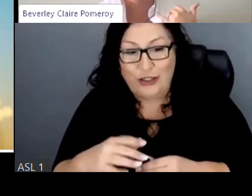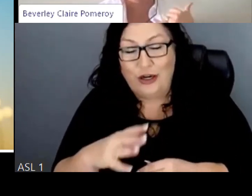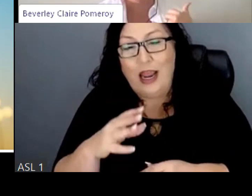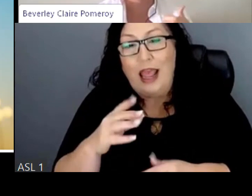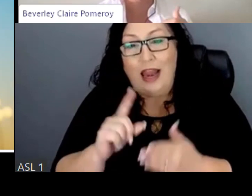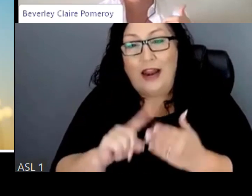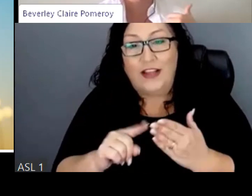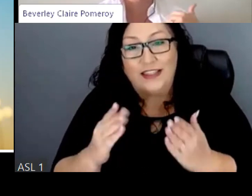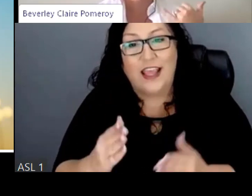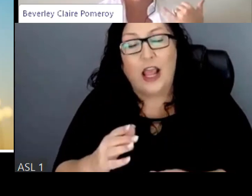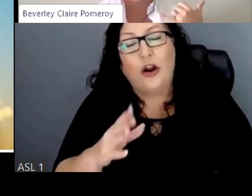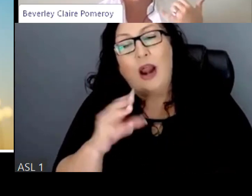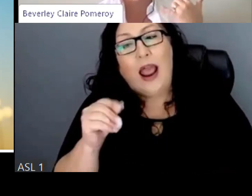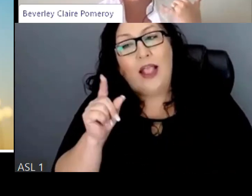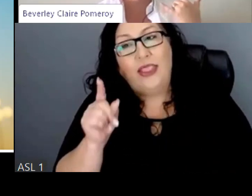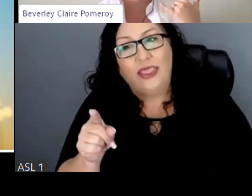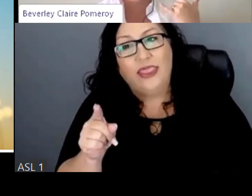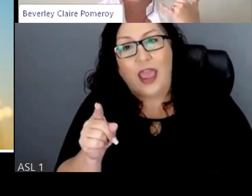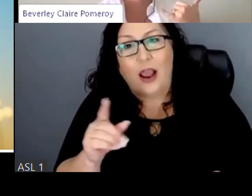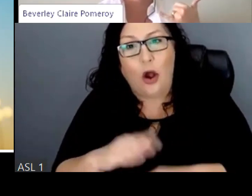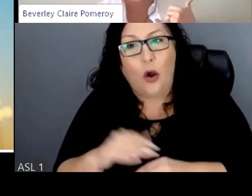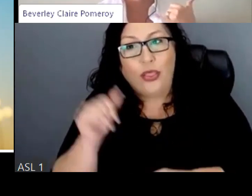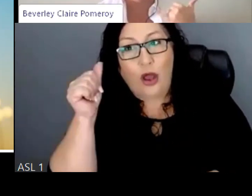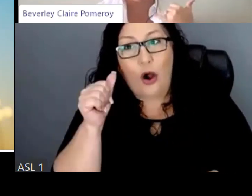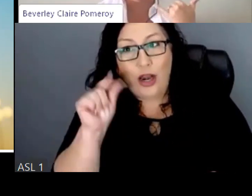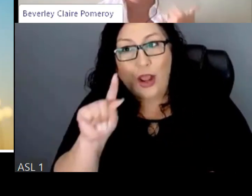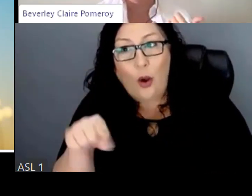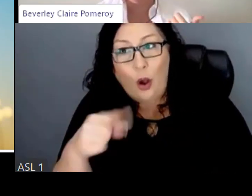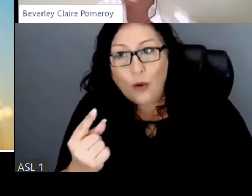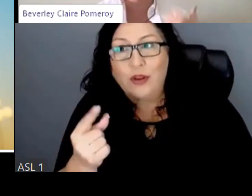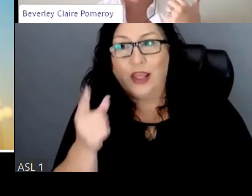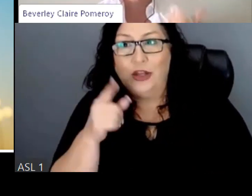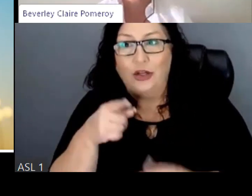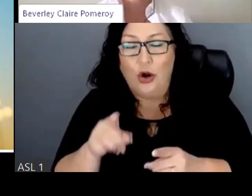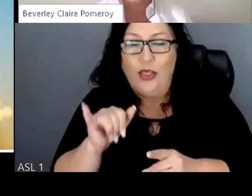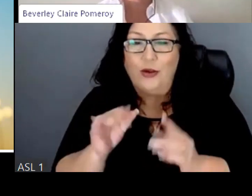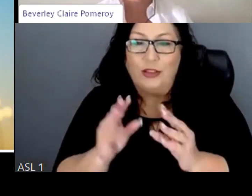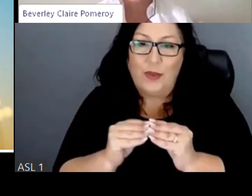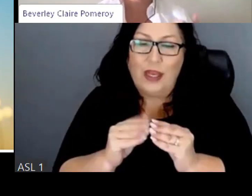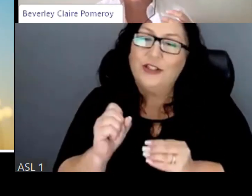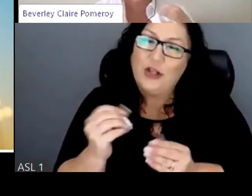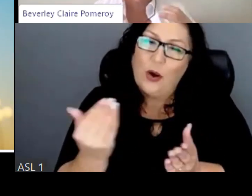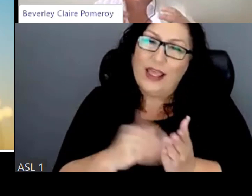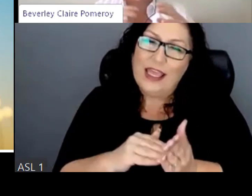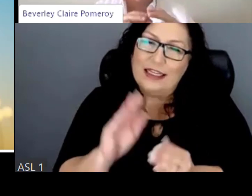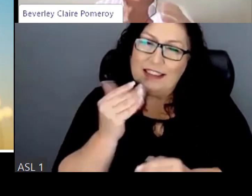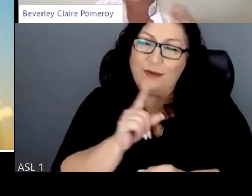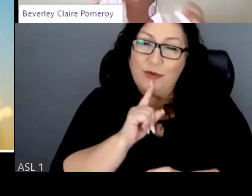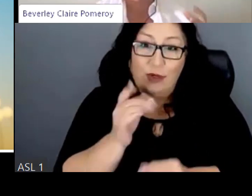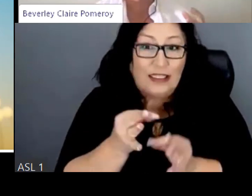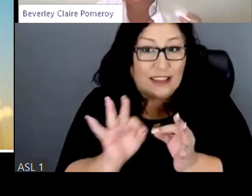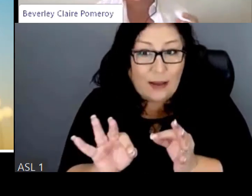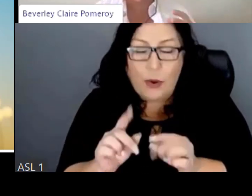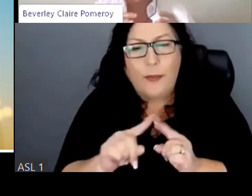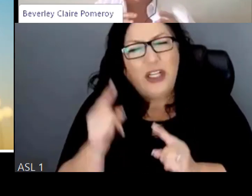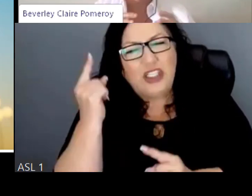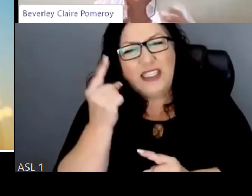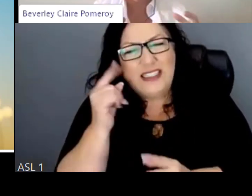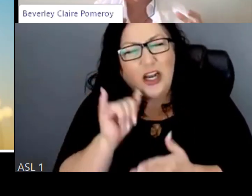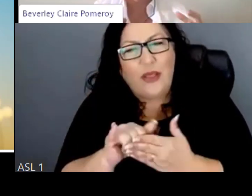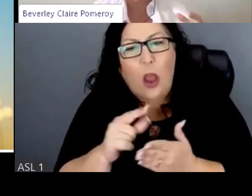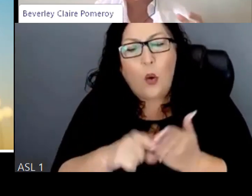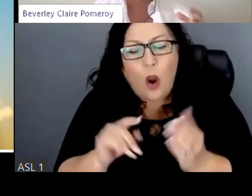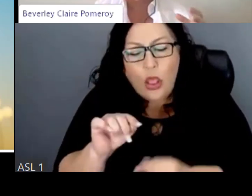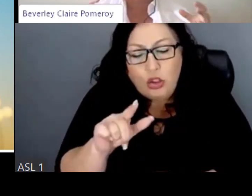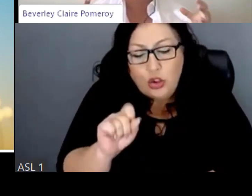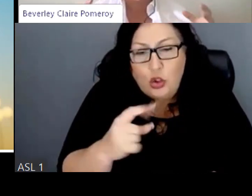our principal investigator, and they were there on the audio only during the meetings. So again, it seems really simple, but just